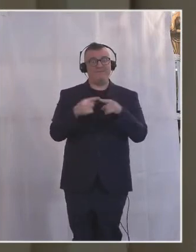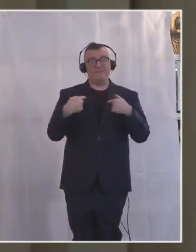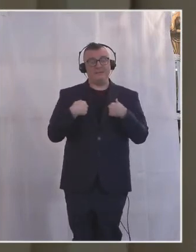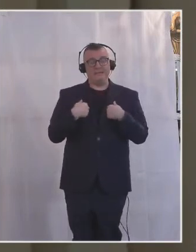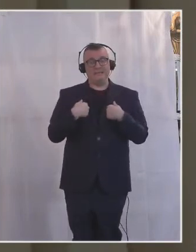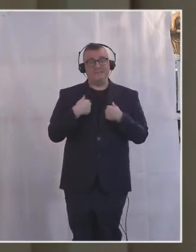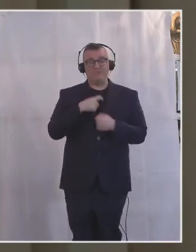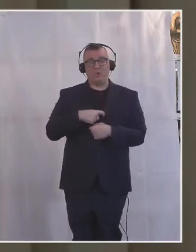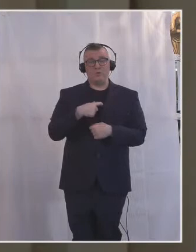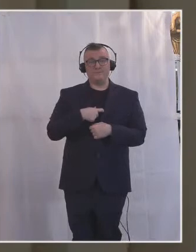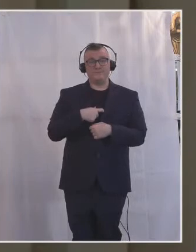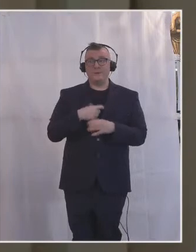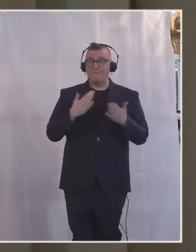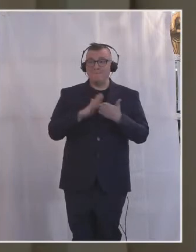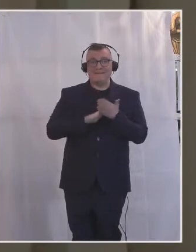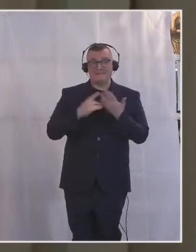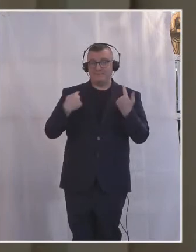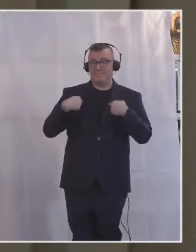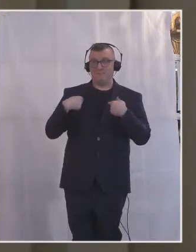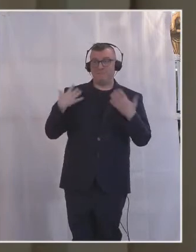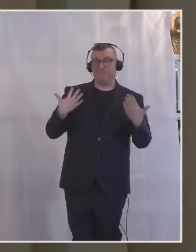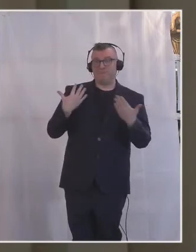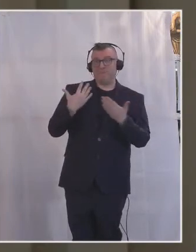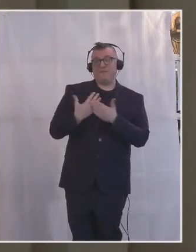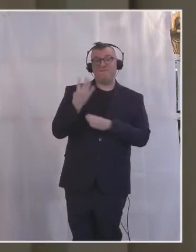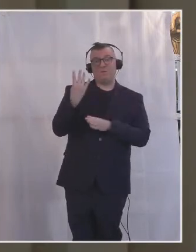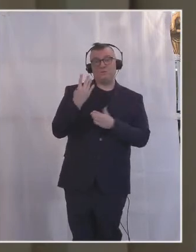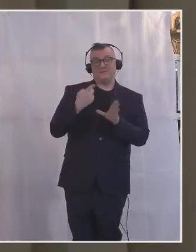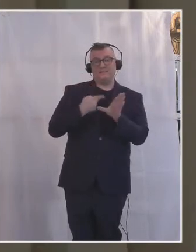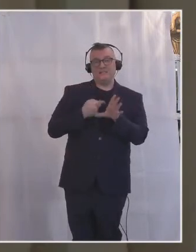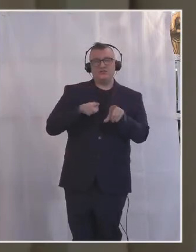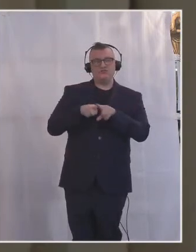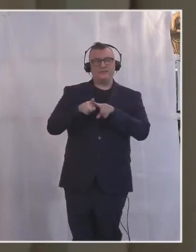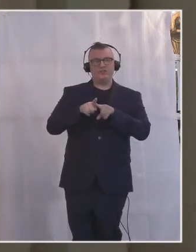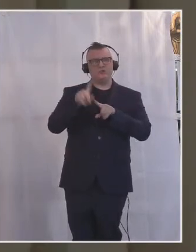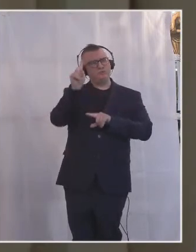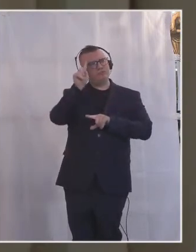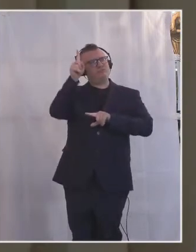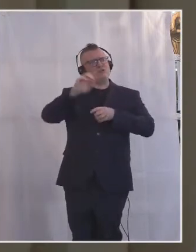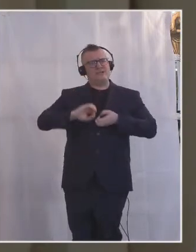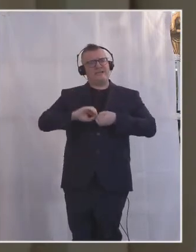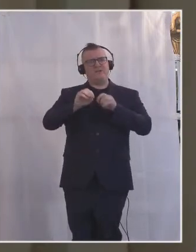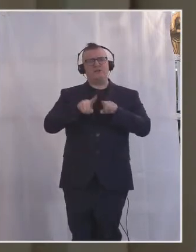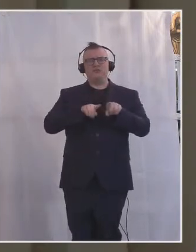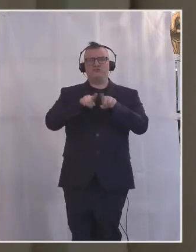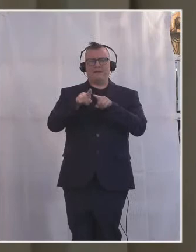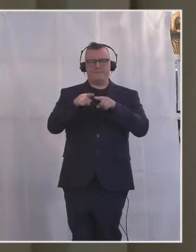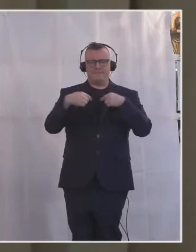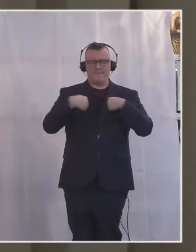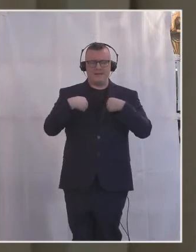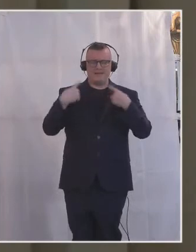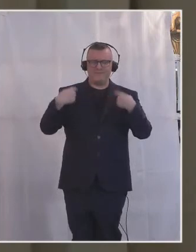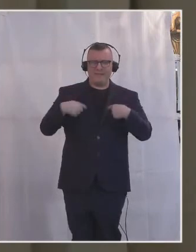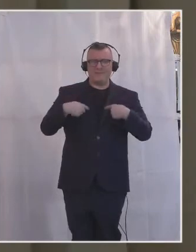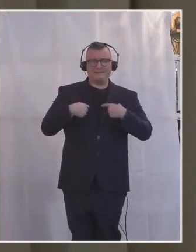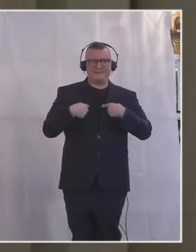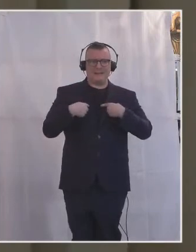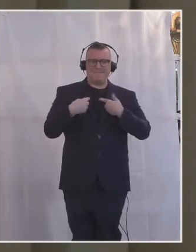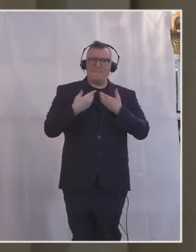I've spent quite a lot the last 14 years of my career trying to innovate and find ways to make myself more available for my